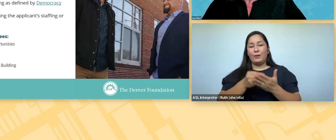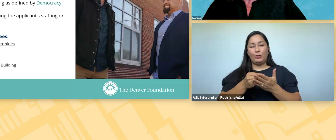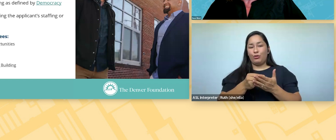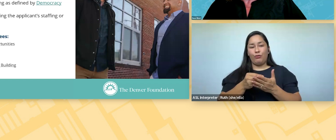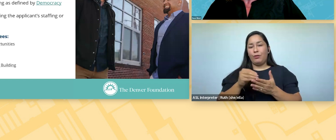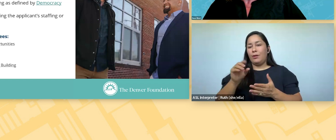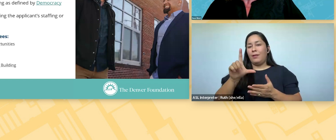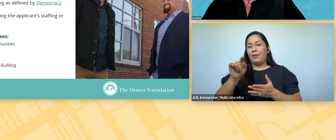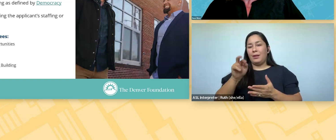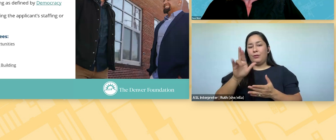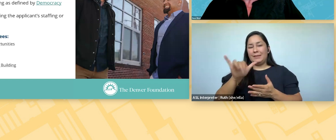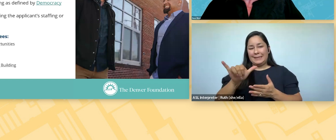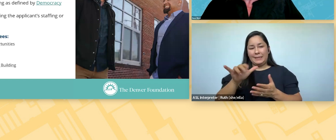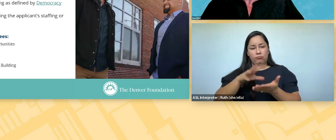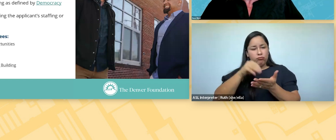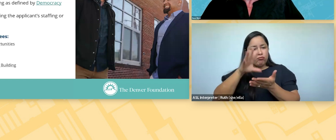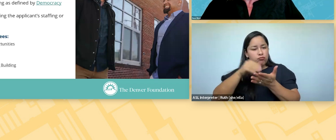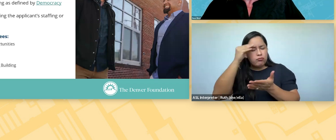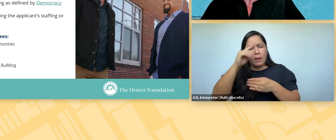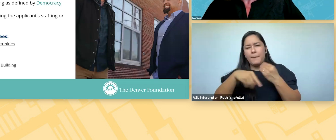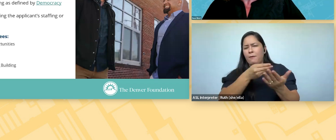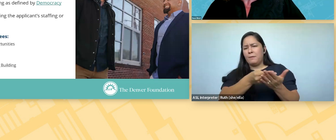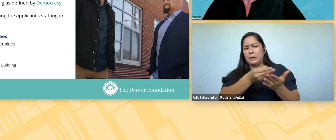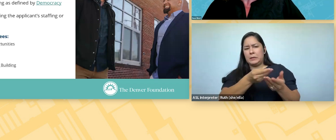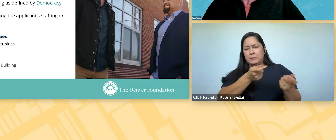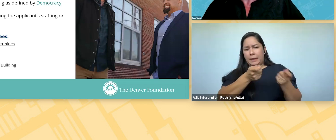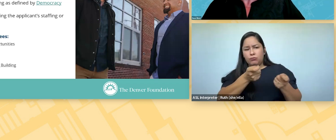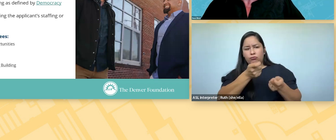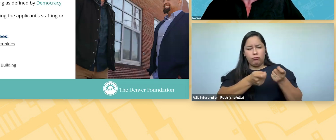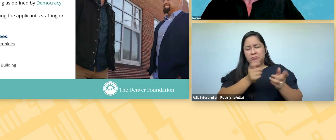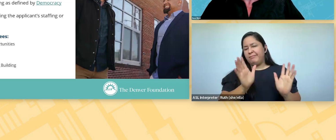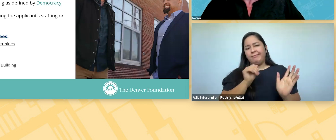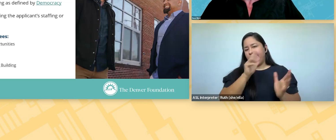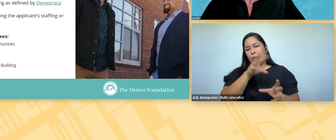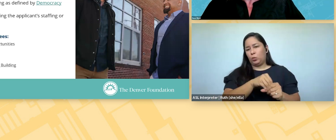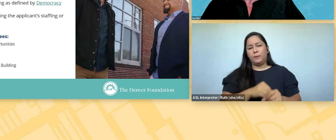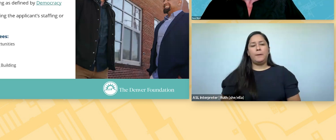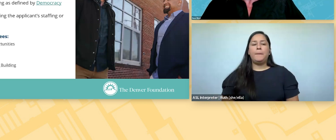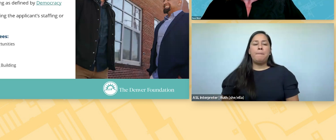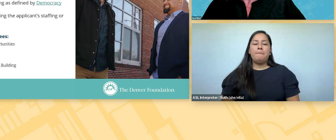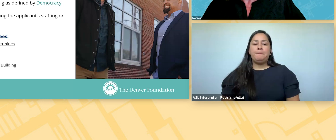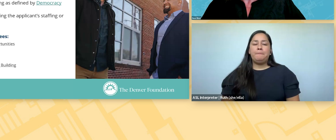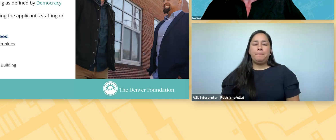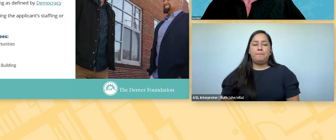see the grantees, some of the grantees in this area as well.